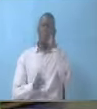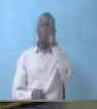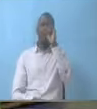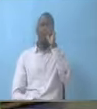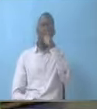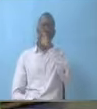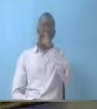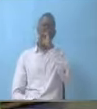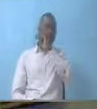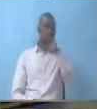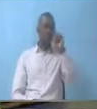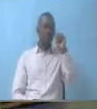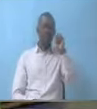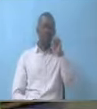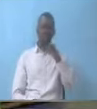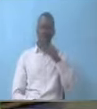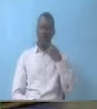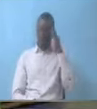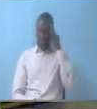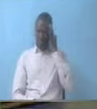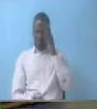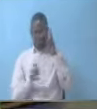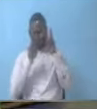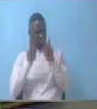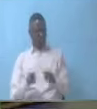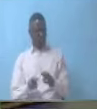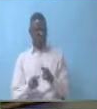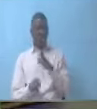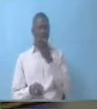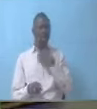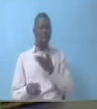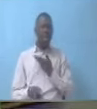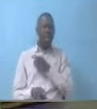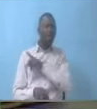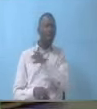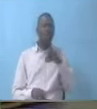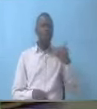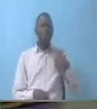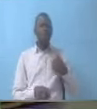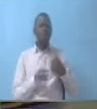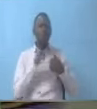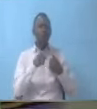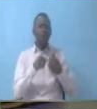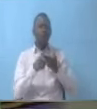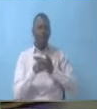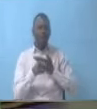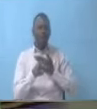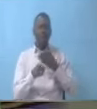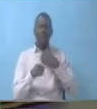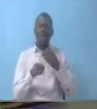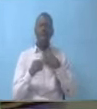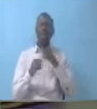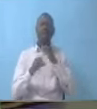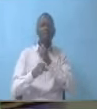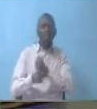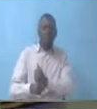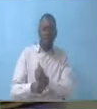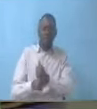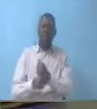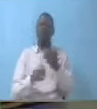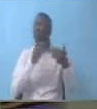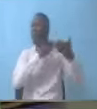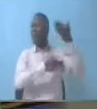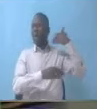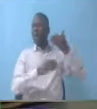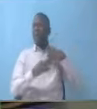they maintained a standard of living above which was commensurate with their past official emoluments.